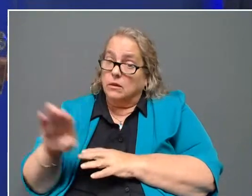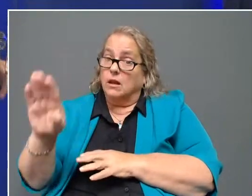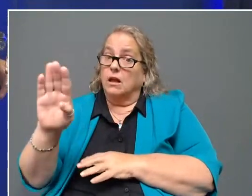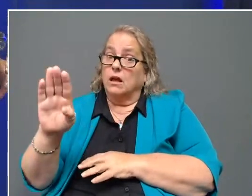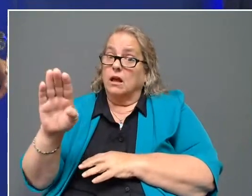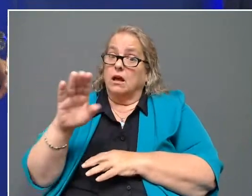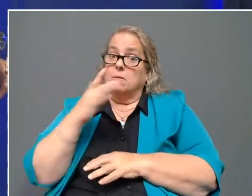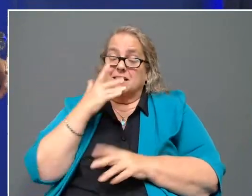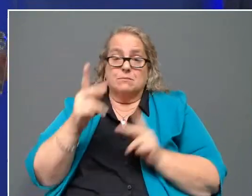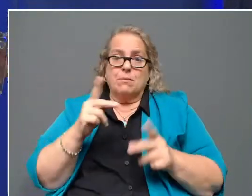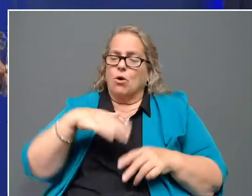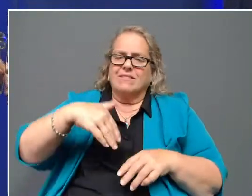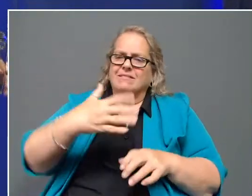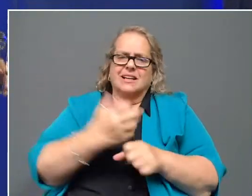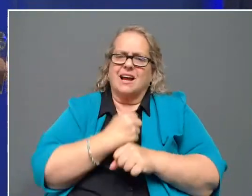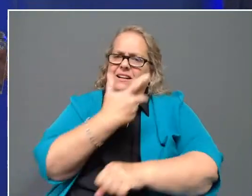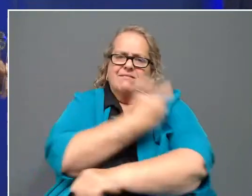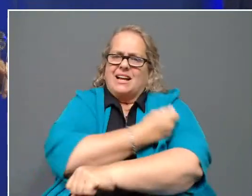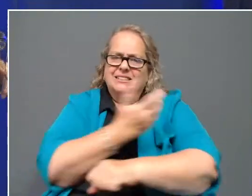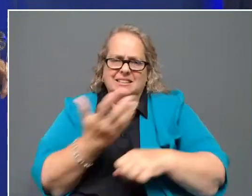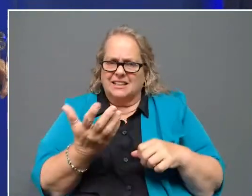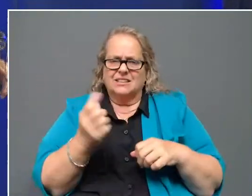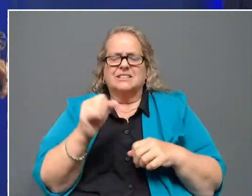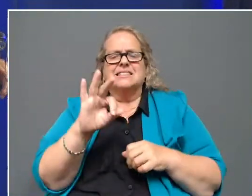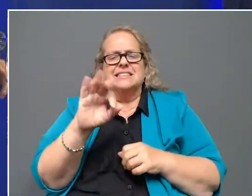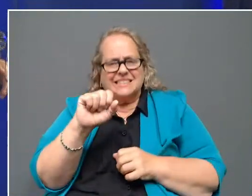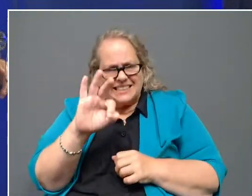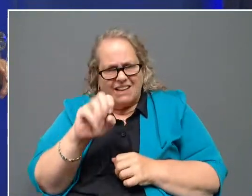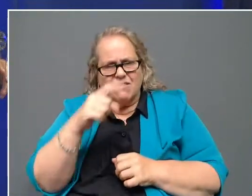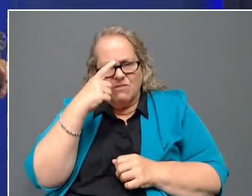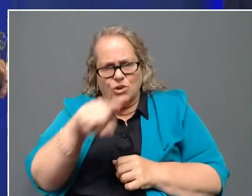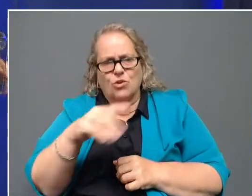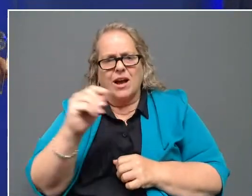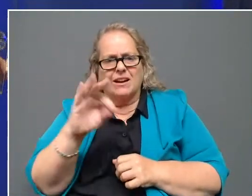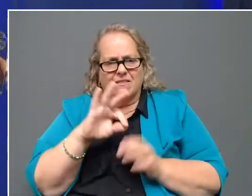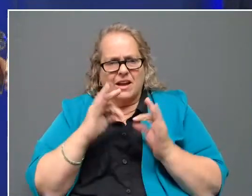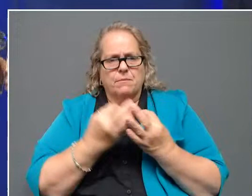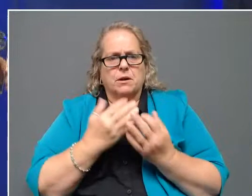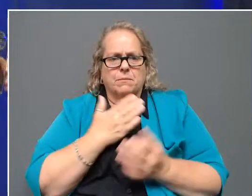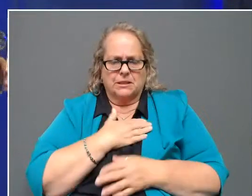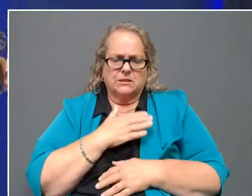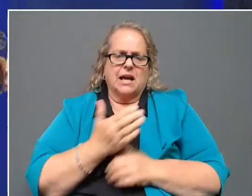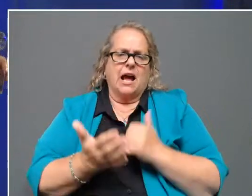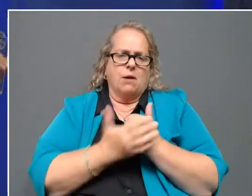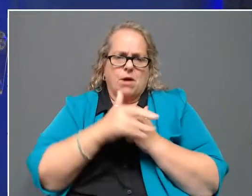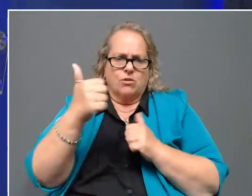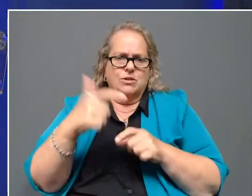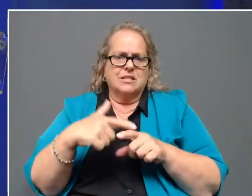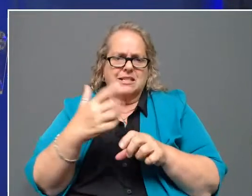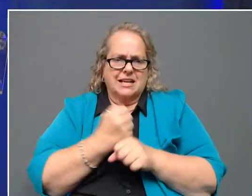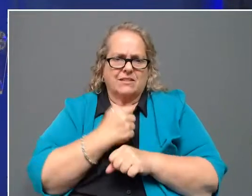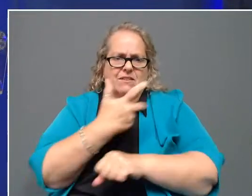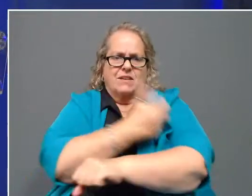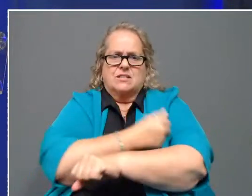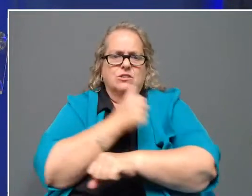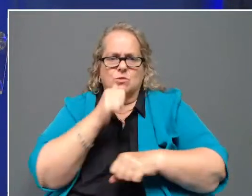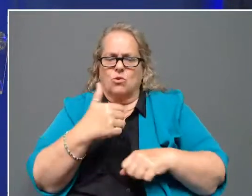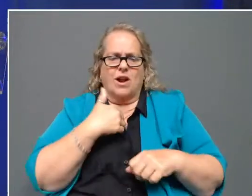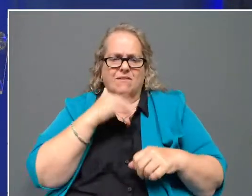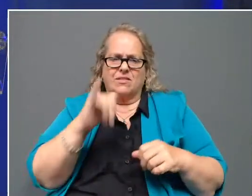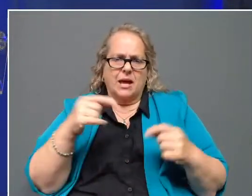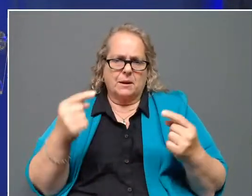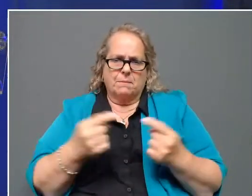not gotten vaccinated. So it's safe for you and safe for your family, so please help others and get the vaccine so we don't have that pain as a